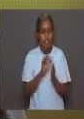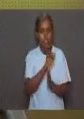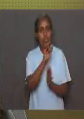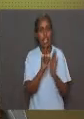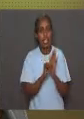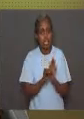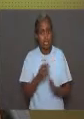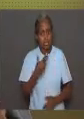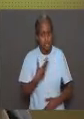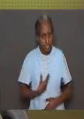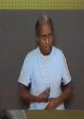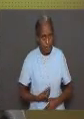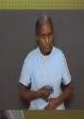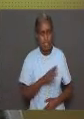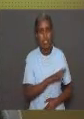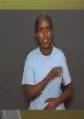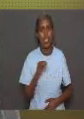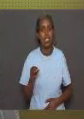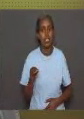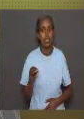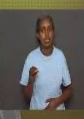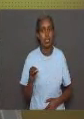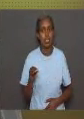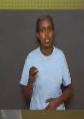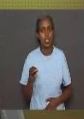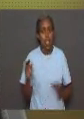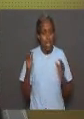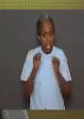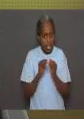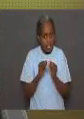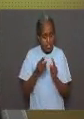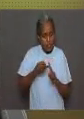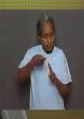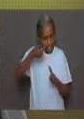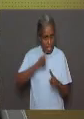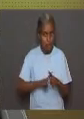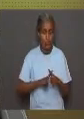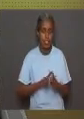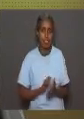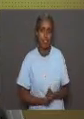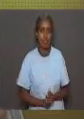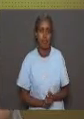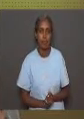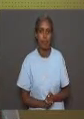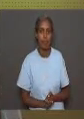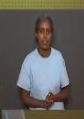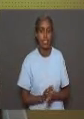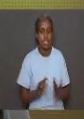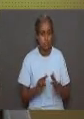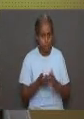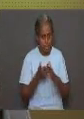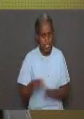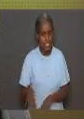identity elements and additive inverses. Let us